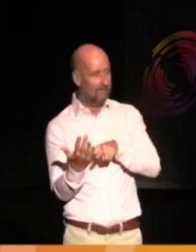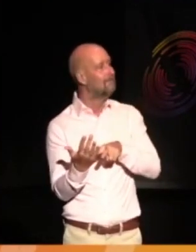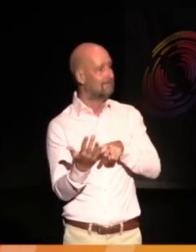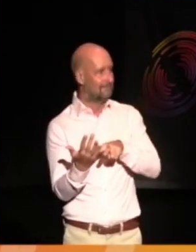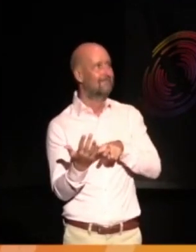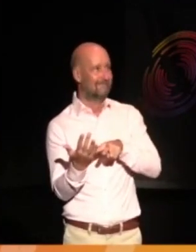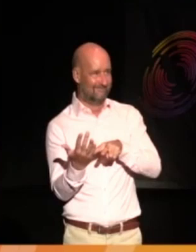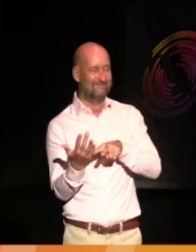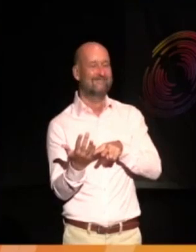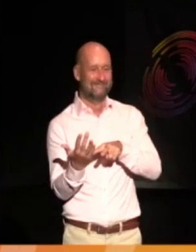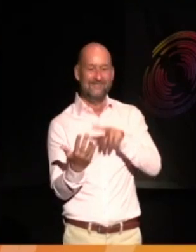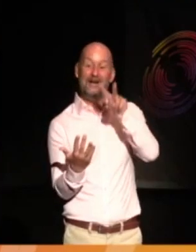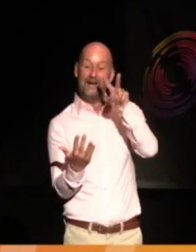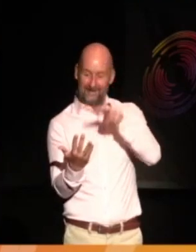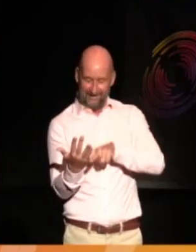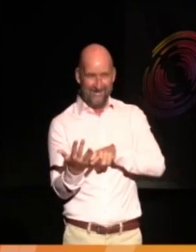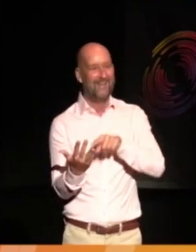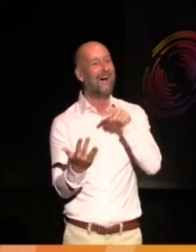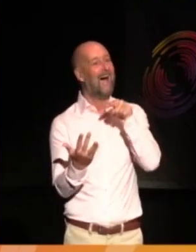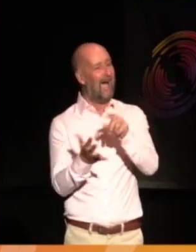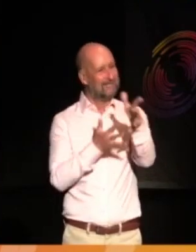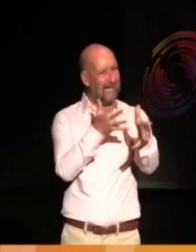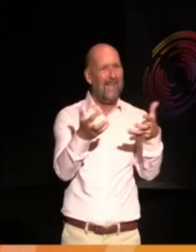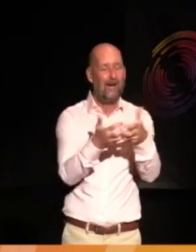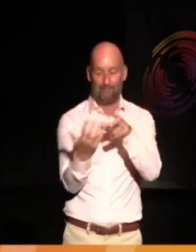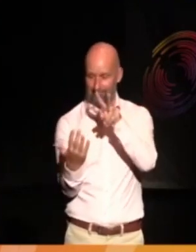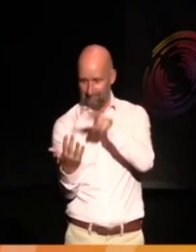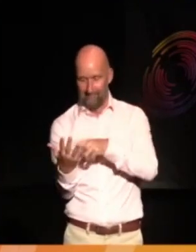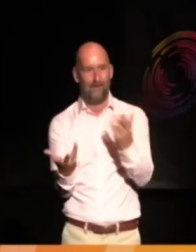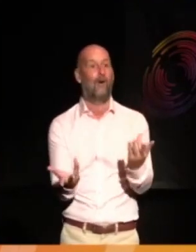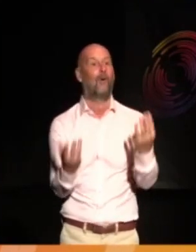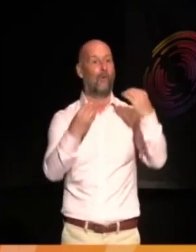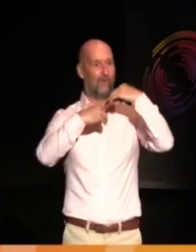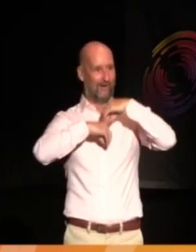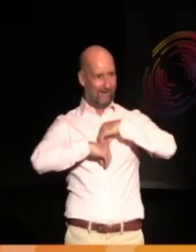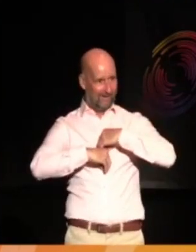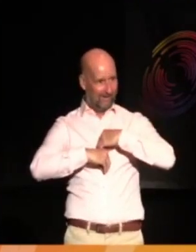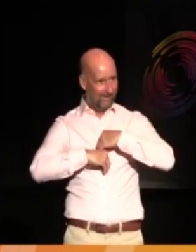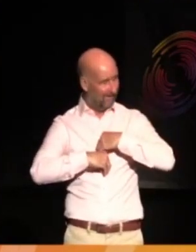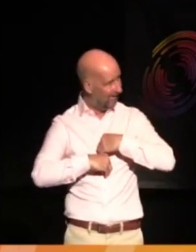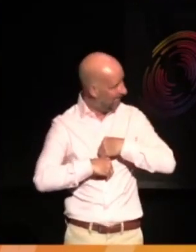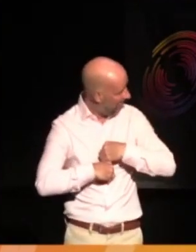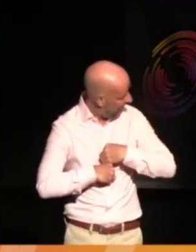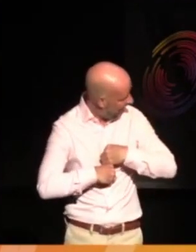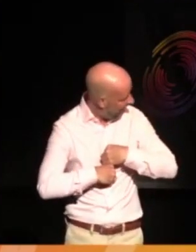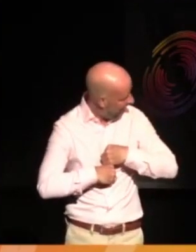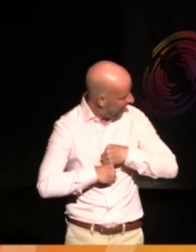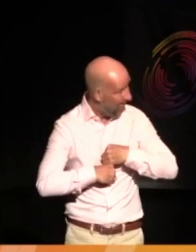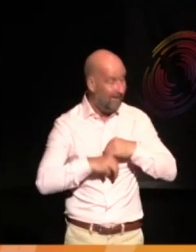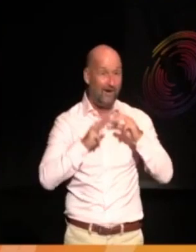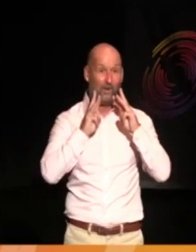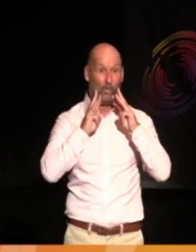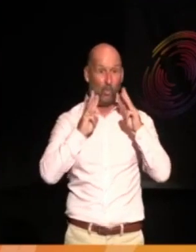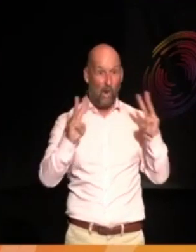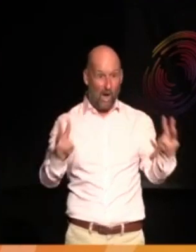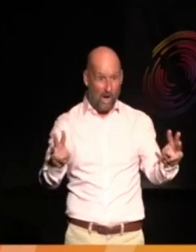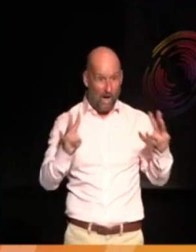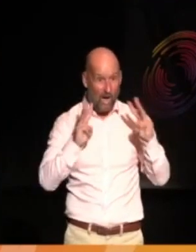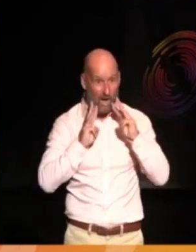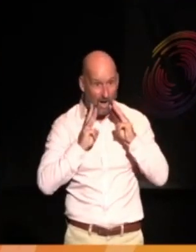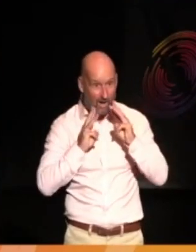advance. I'm just thinking, how did you sign? When he went, wah? What's the signing for